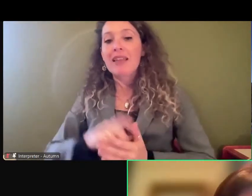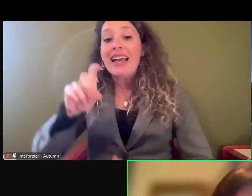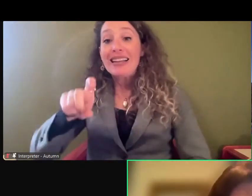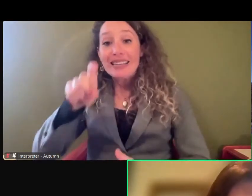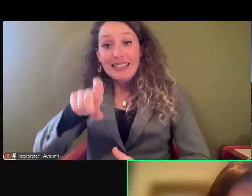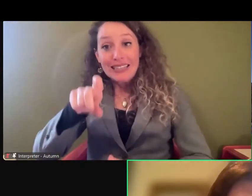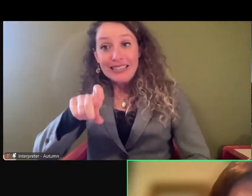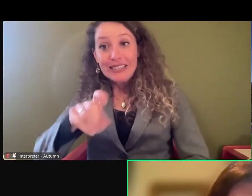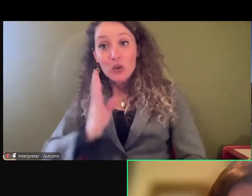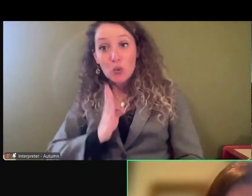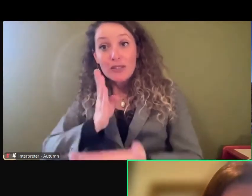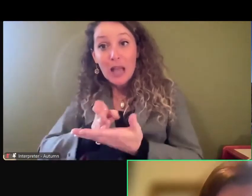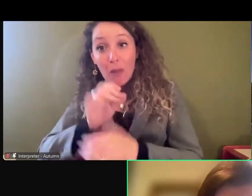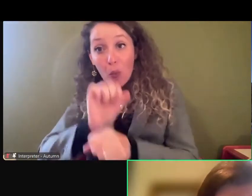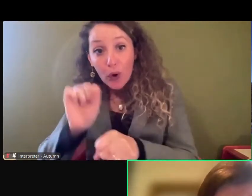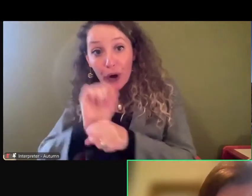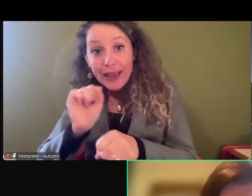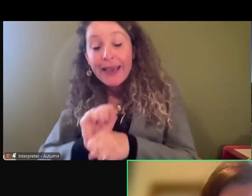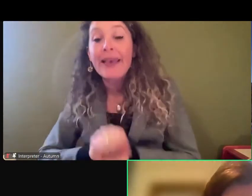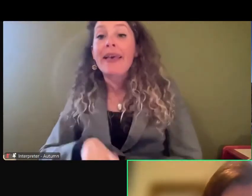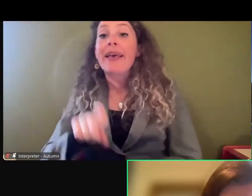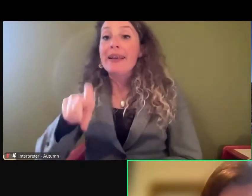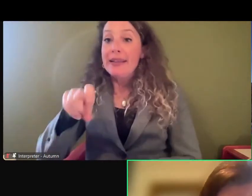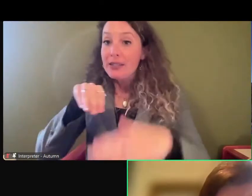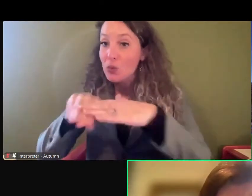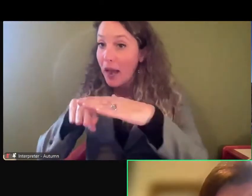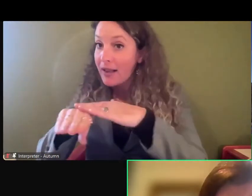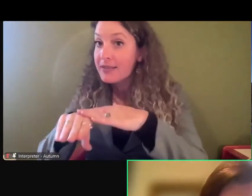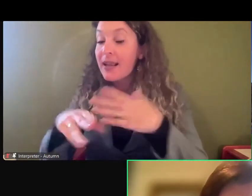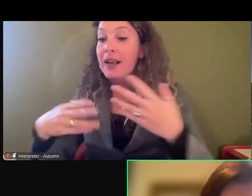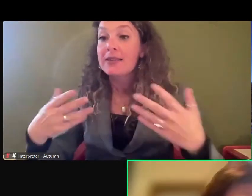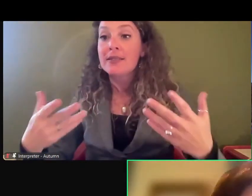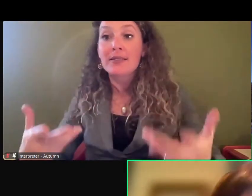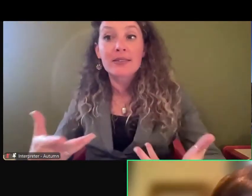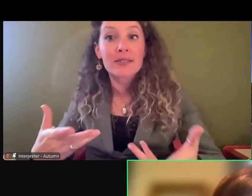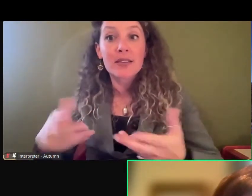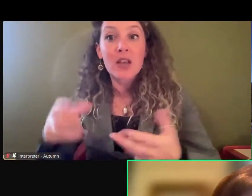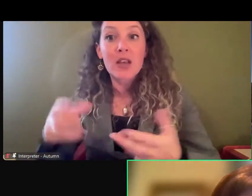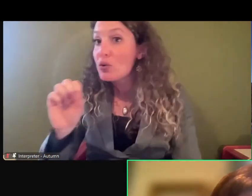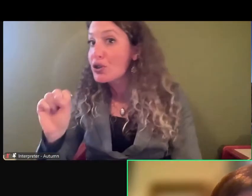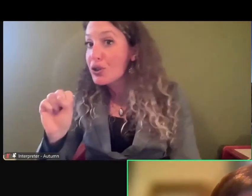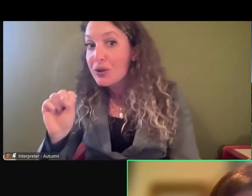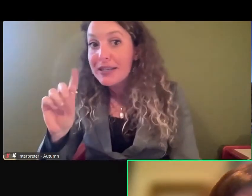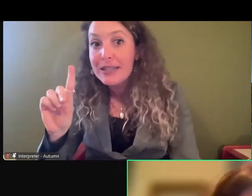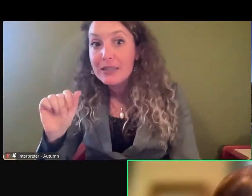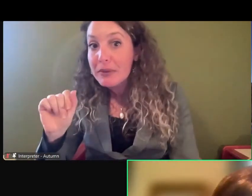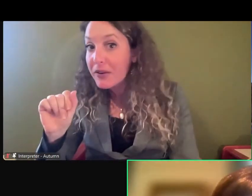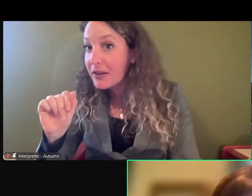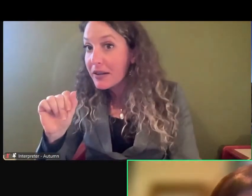stop working, needs to access Social Security